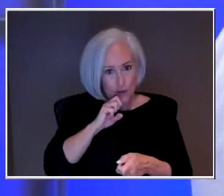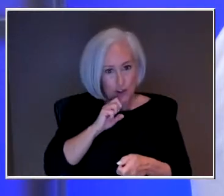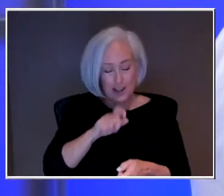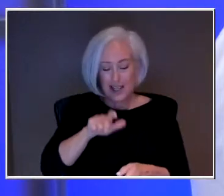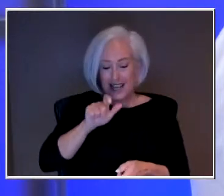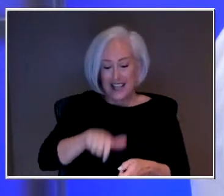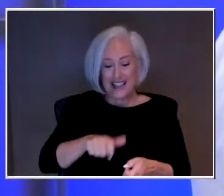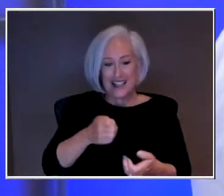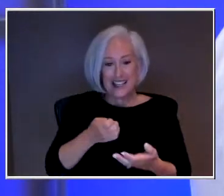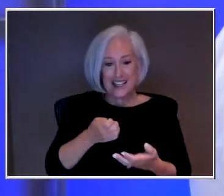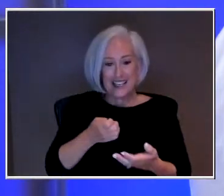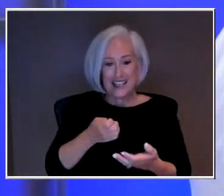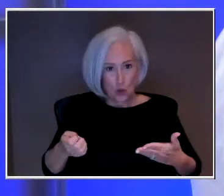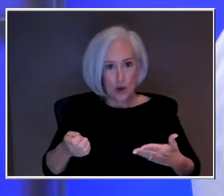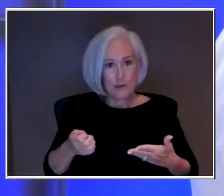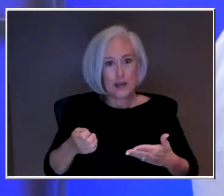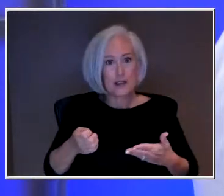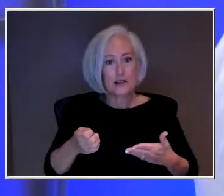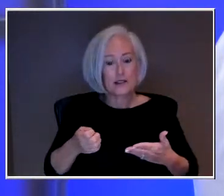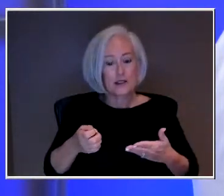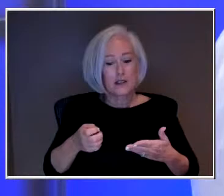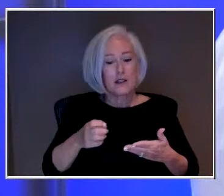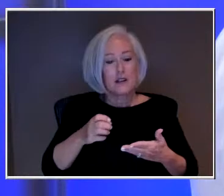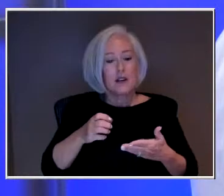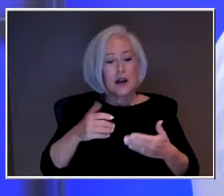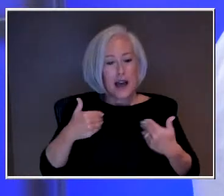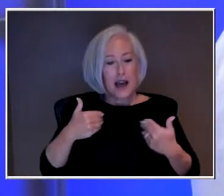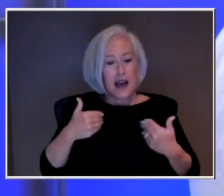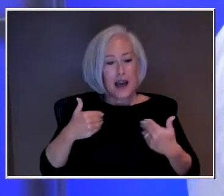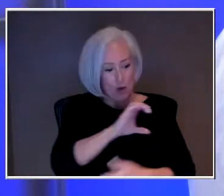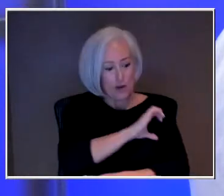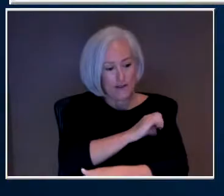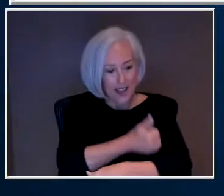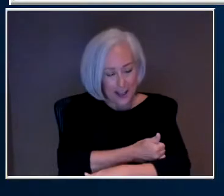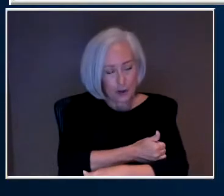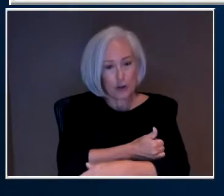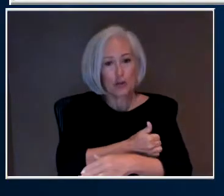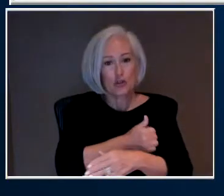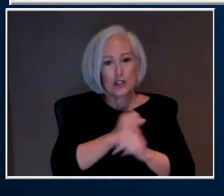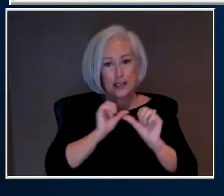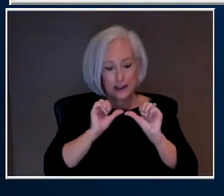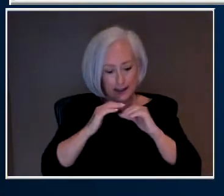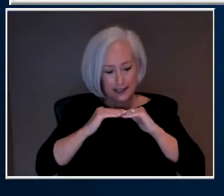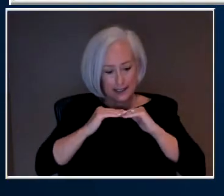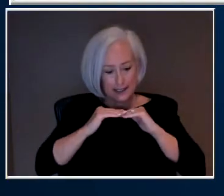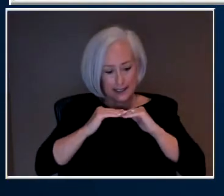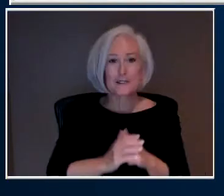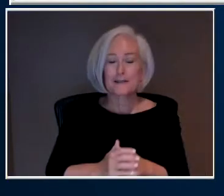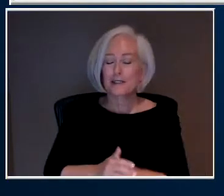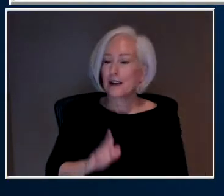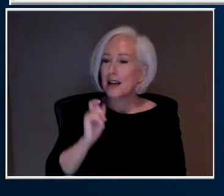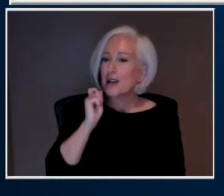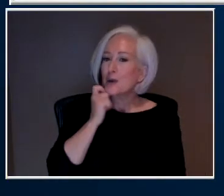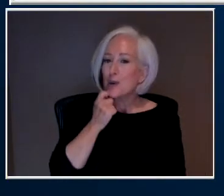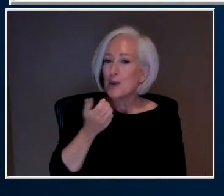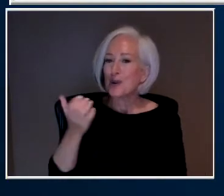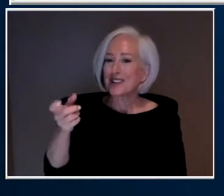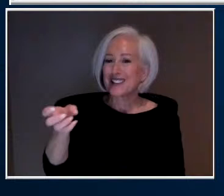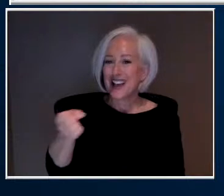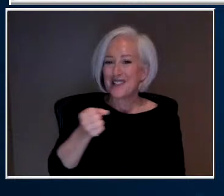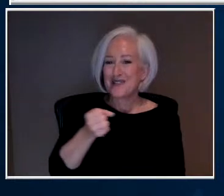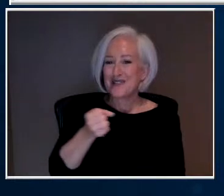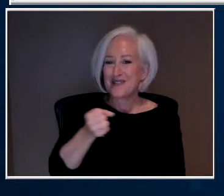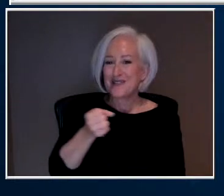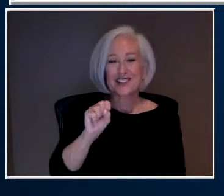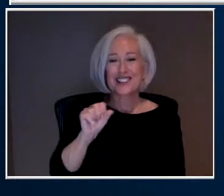the amount of energy to be consistent despite your activity. So cool. I want to bring Dr. Syed in, because Dr.